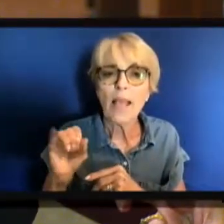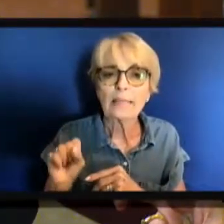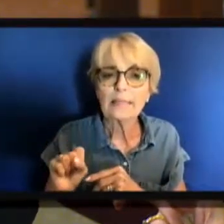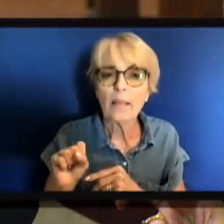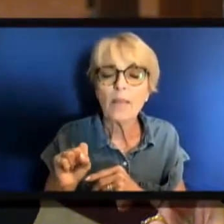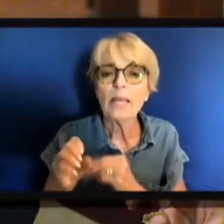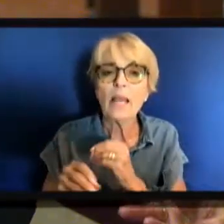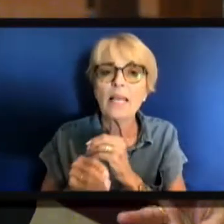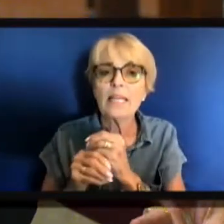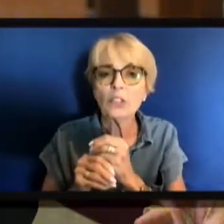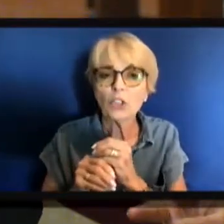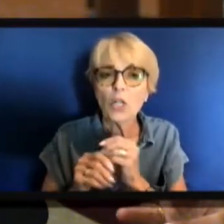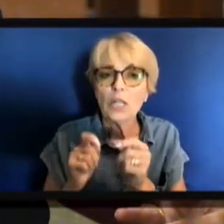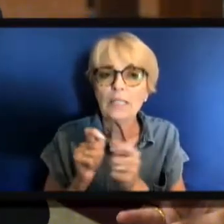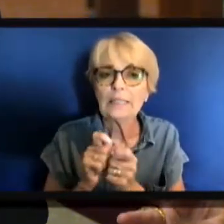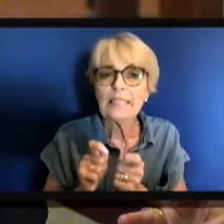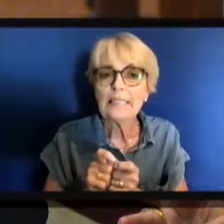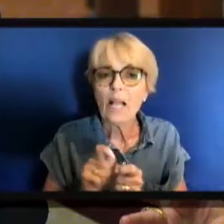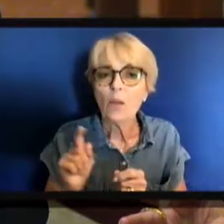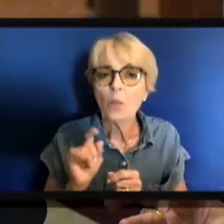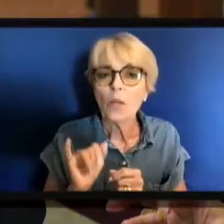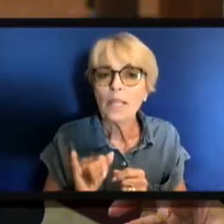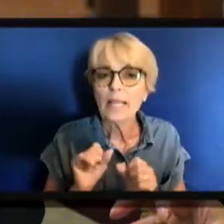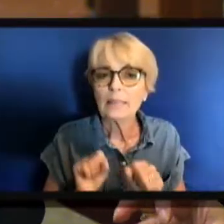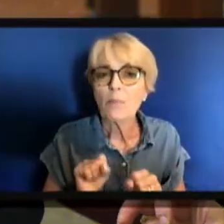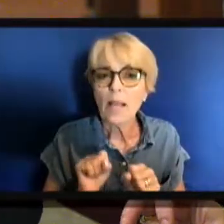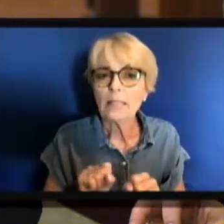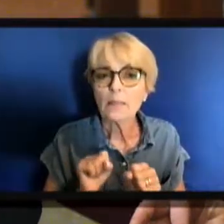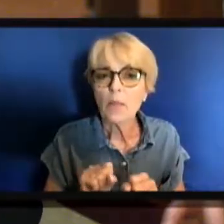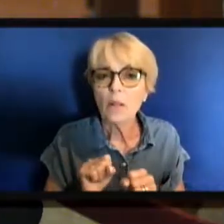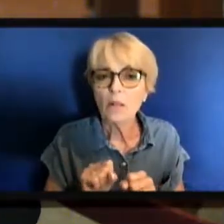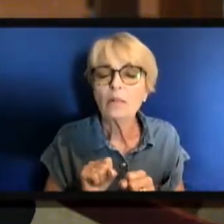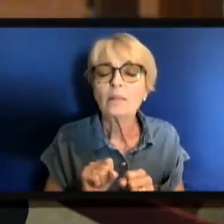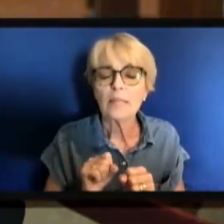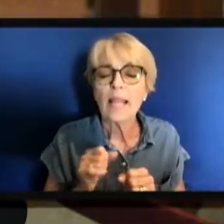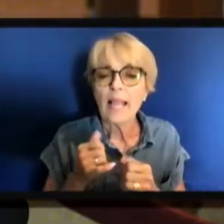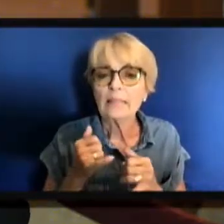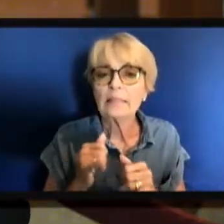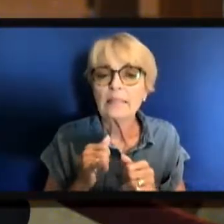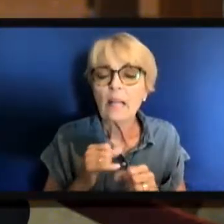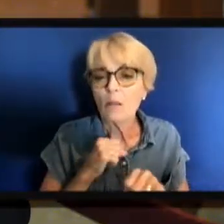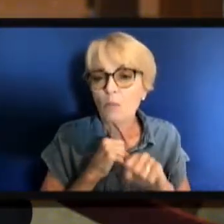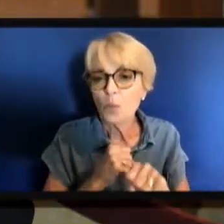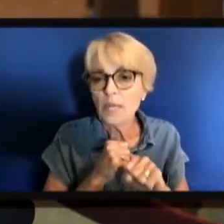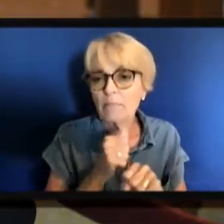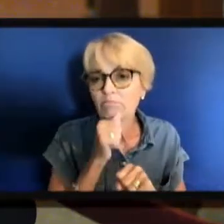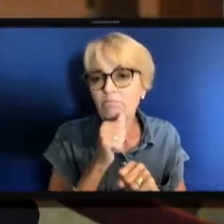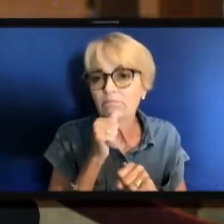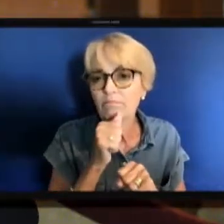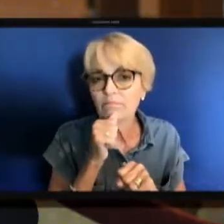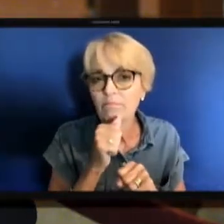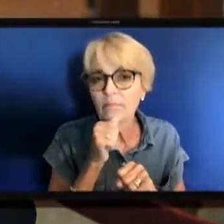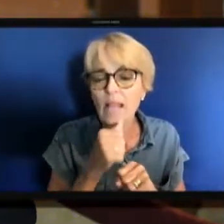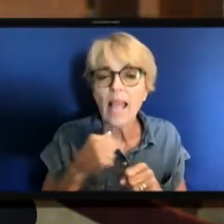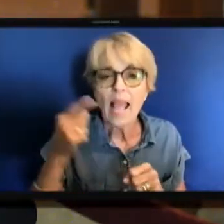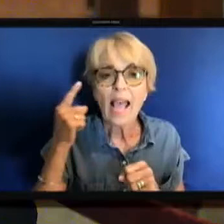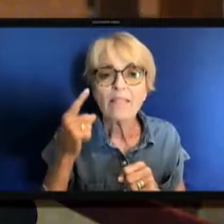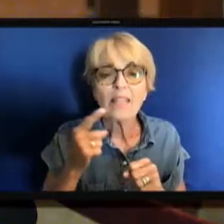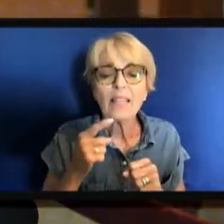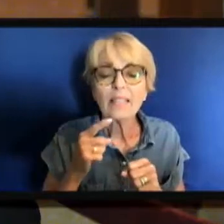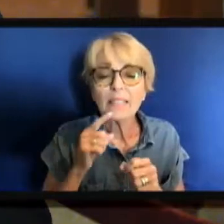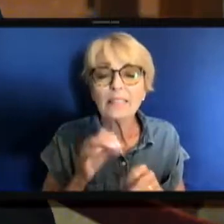where that is possible while maintaining the necessary confidentiality protections. I think it's worth noting that in